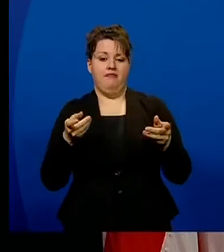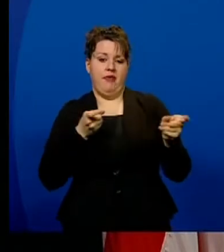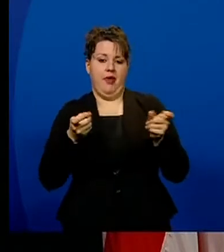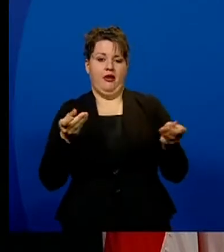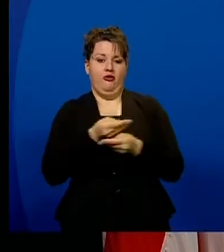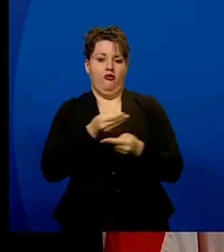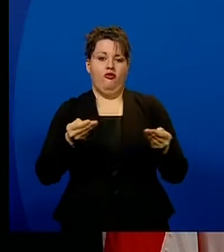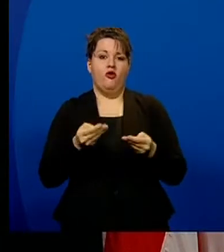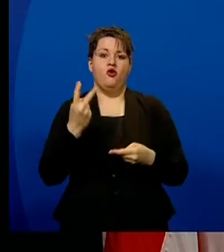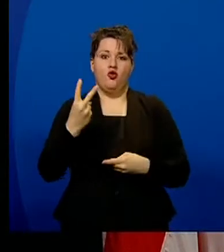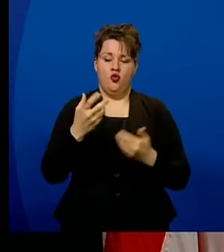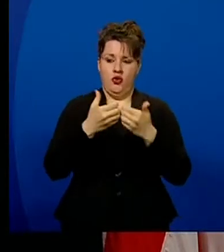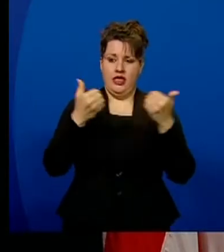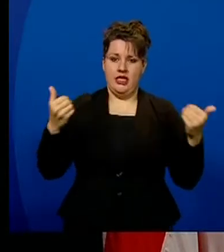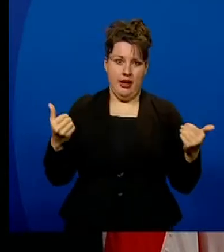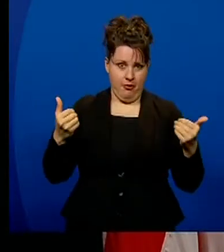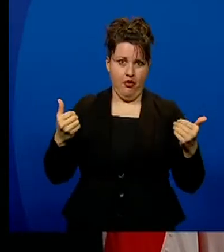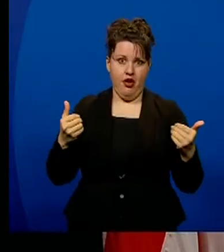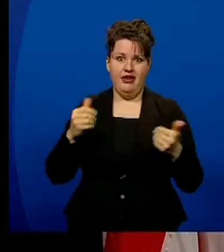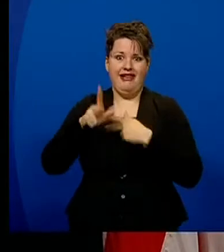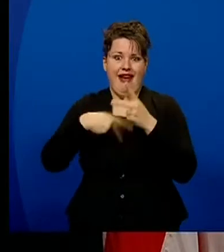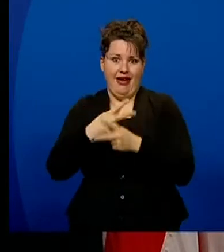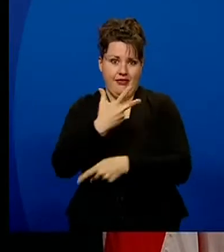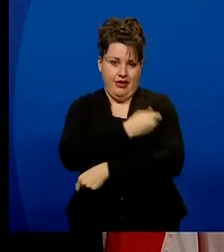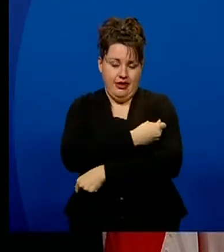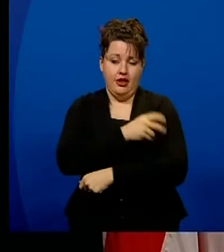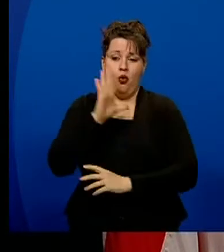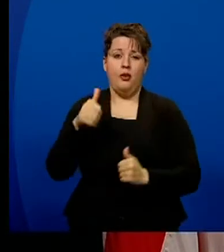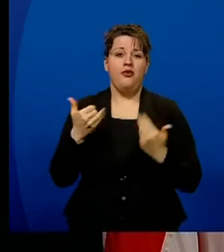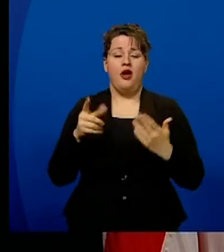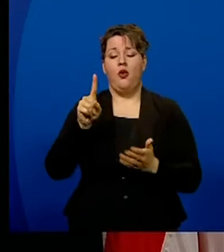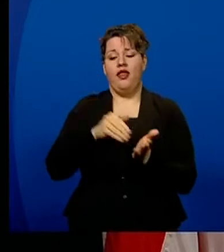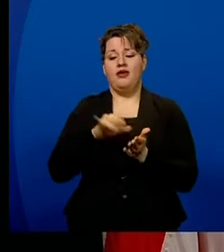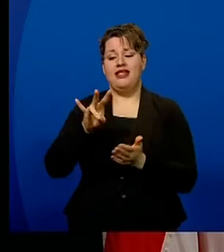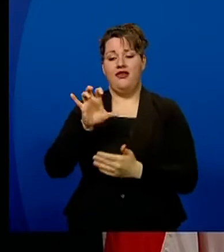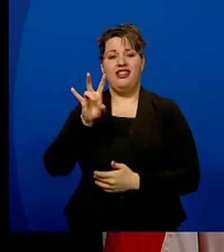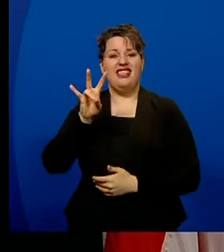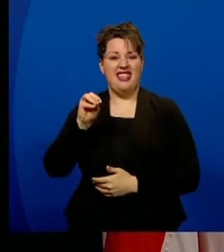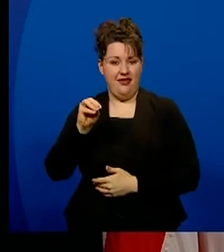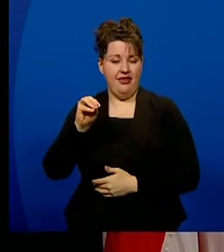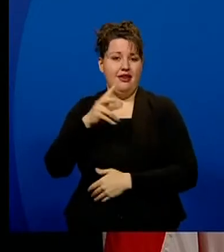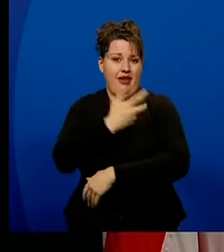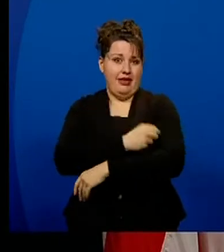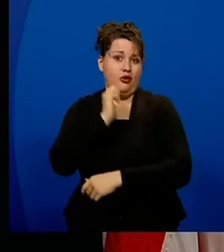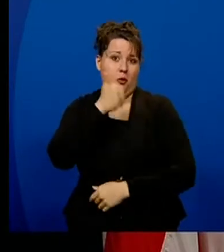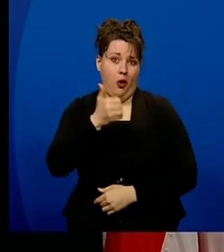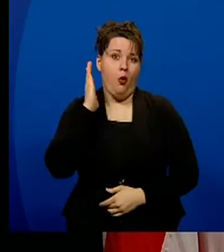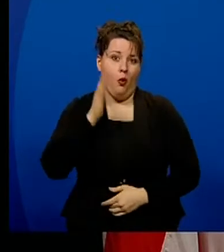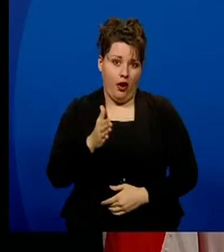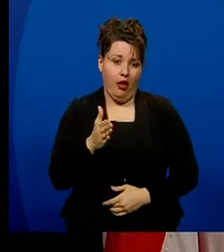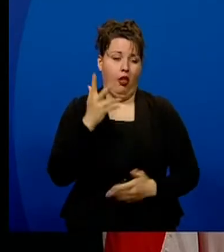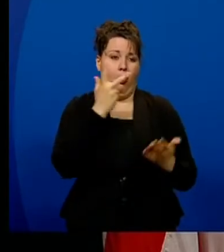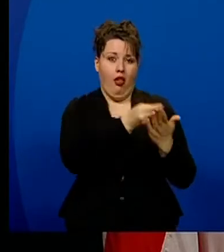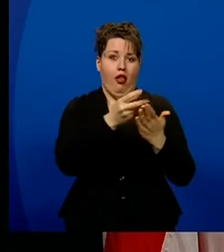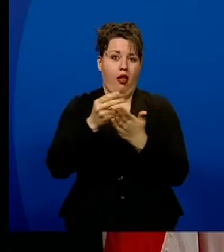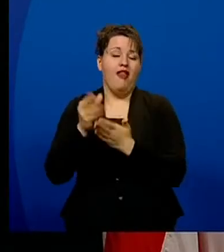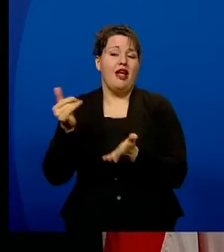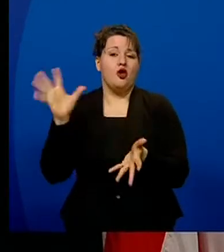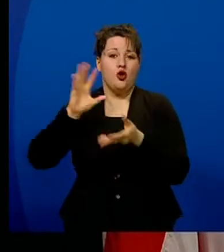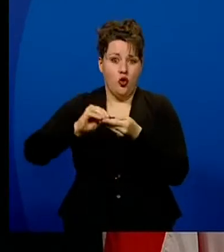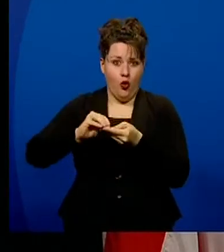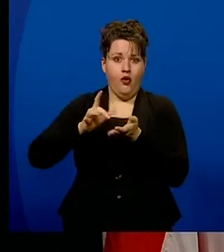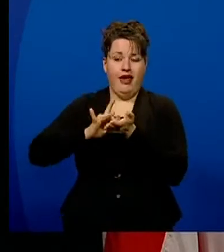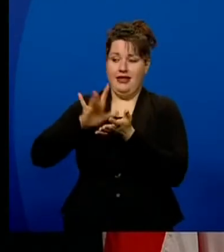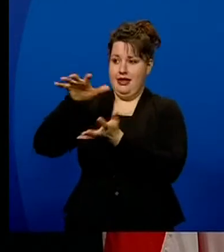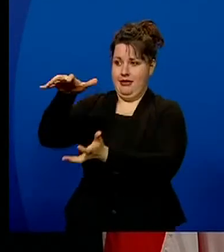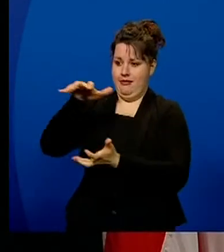separate manufacturers. We will be providing 1,770 vaccinations tomorrow, which is our total vaccine allocation